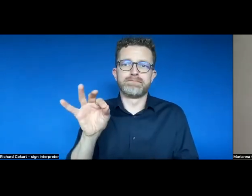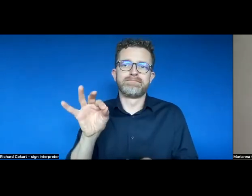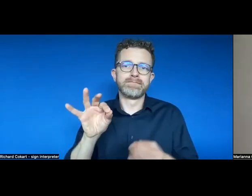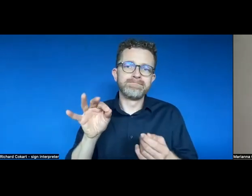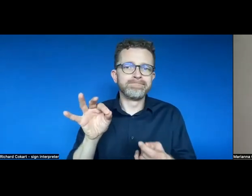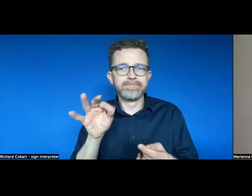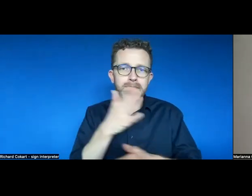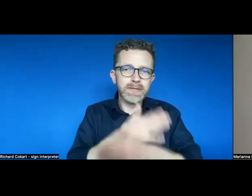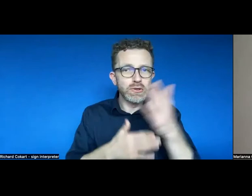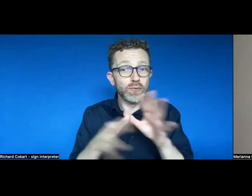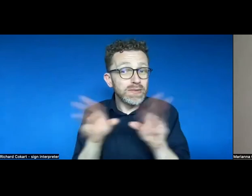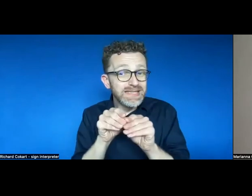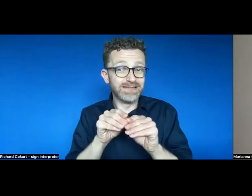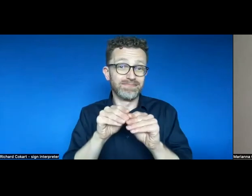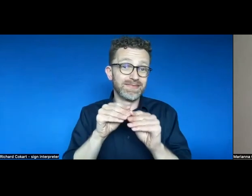It is about